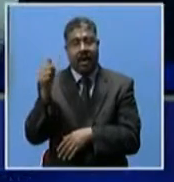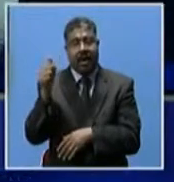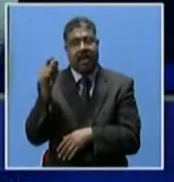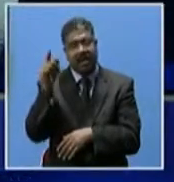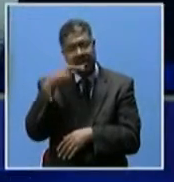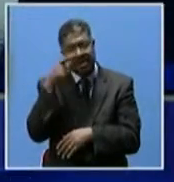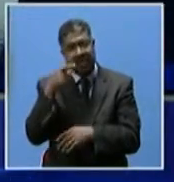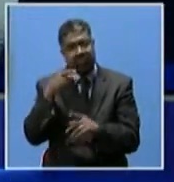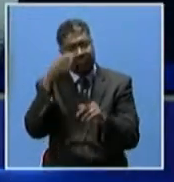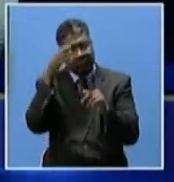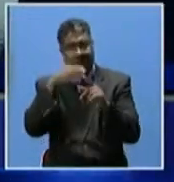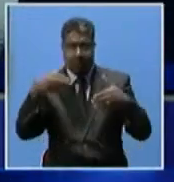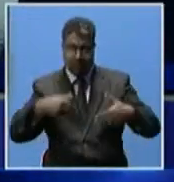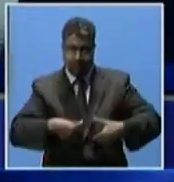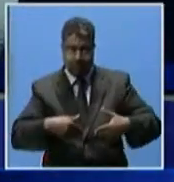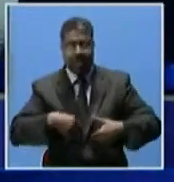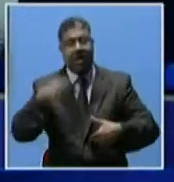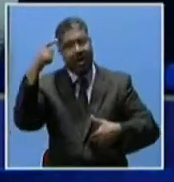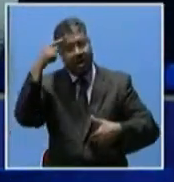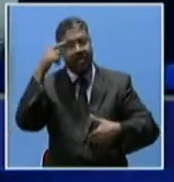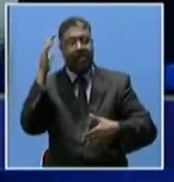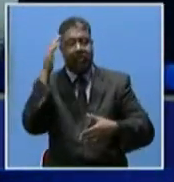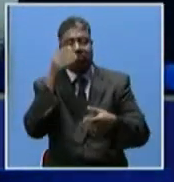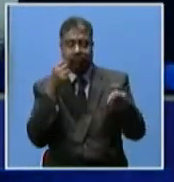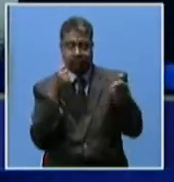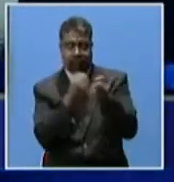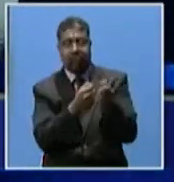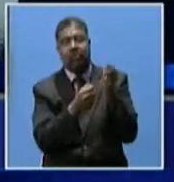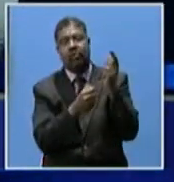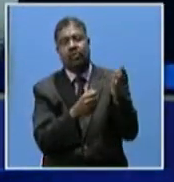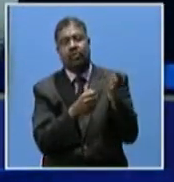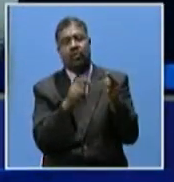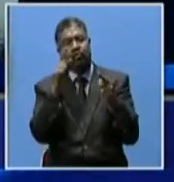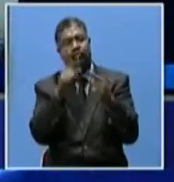youths undertaking innovation projects across the country. Mr. Mubanga